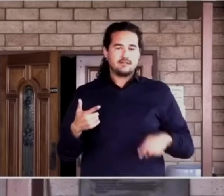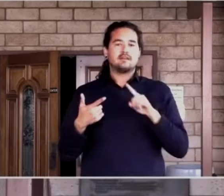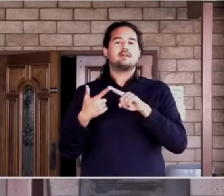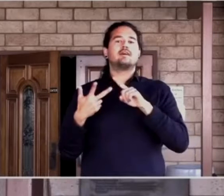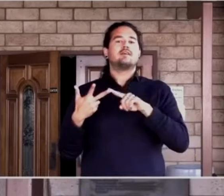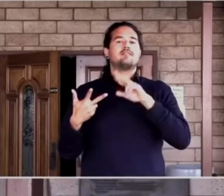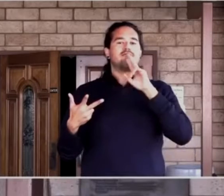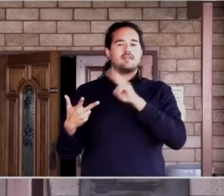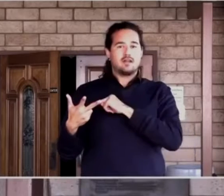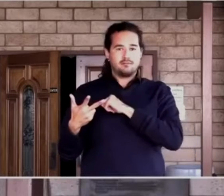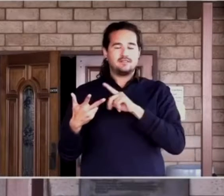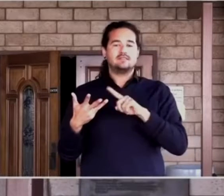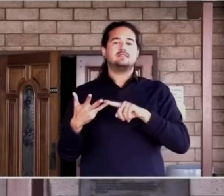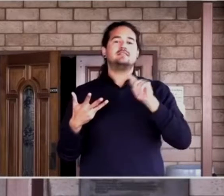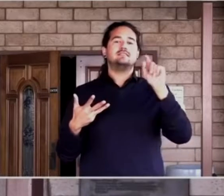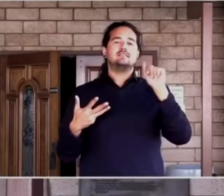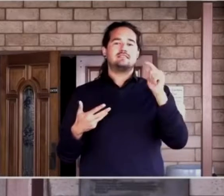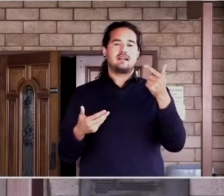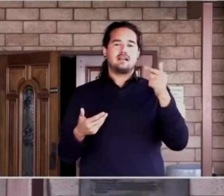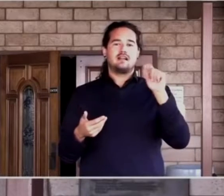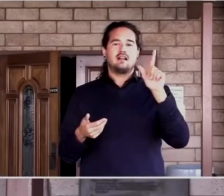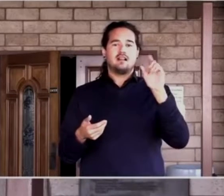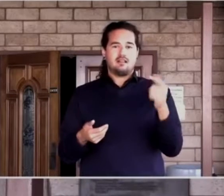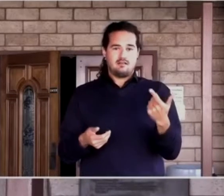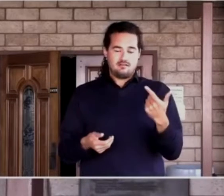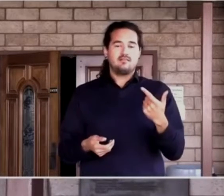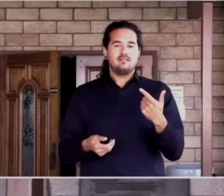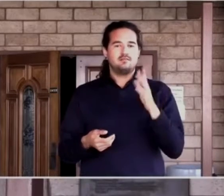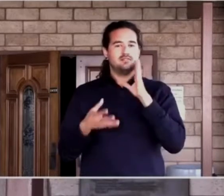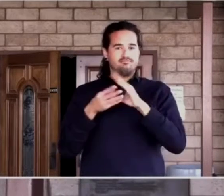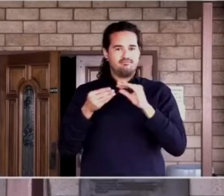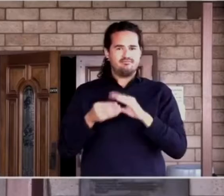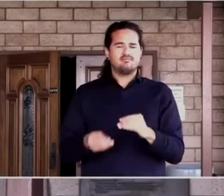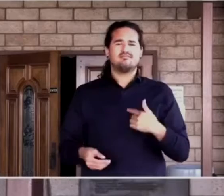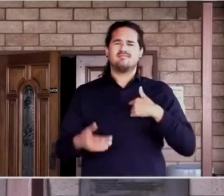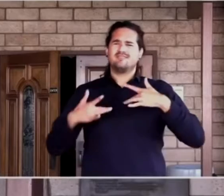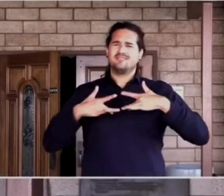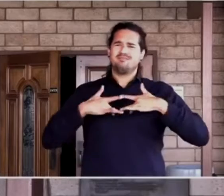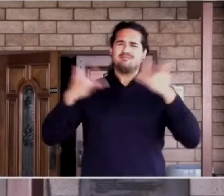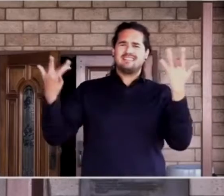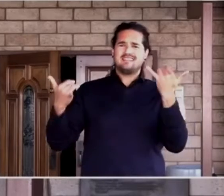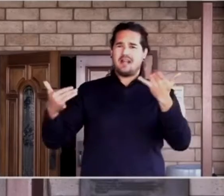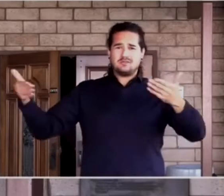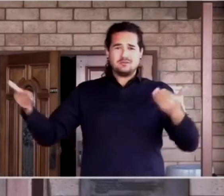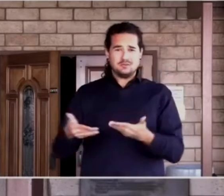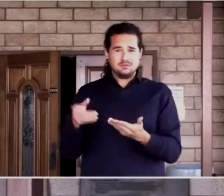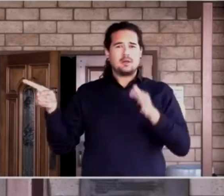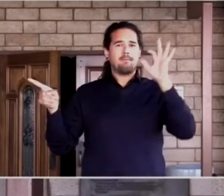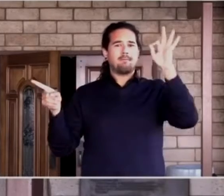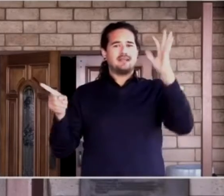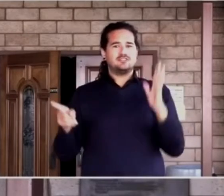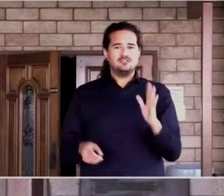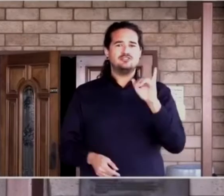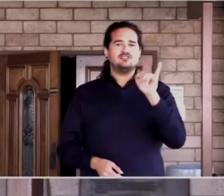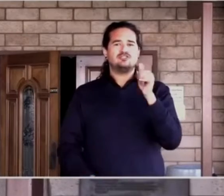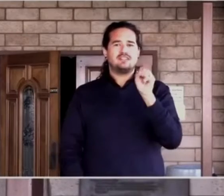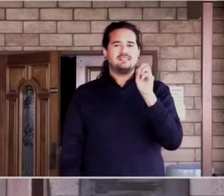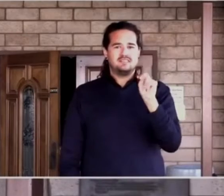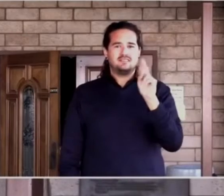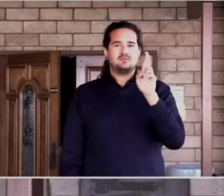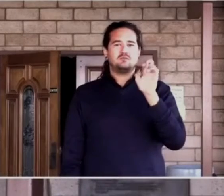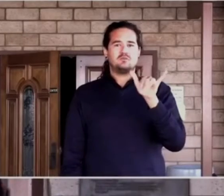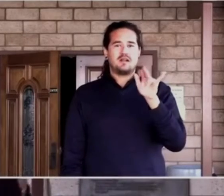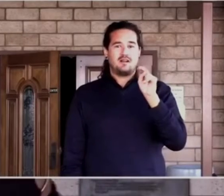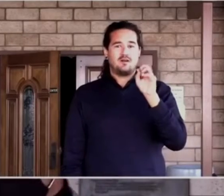Tagalog from the podium. With that, it is my honor to introduce Pastor Jason Reynolds from the Emmanuel Baptist Church.